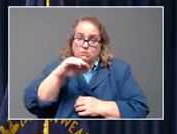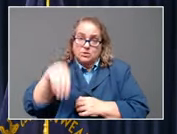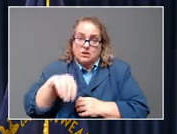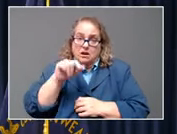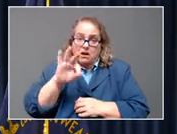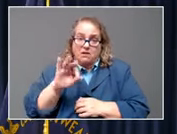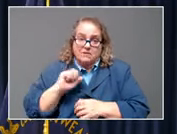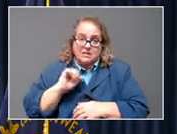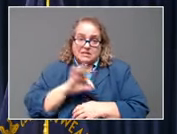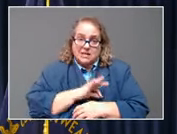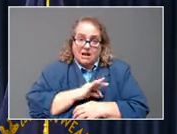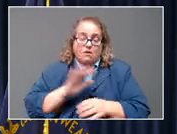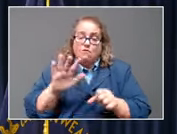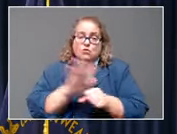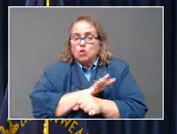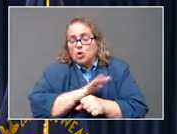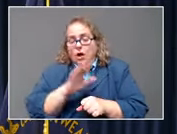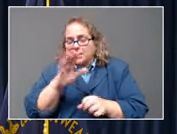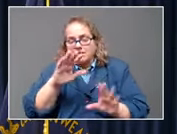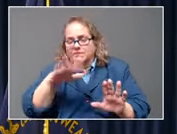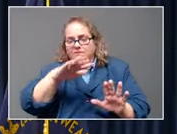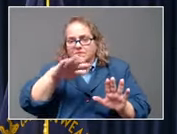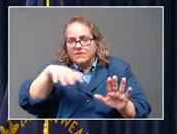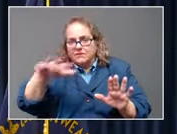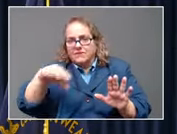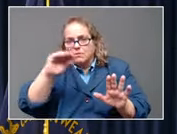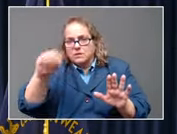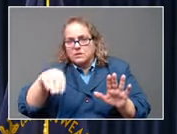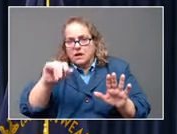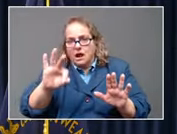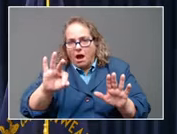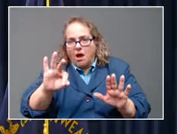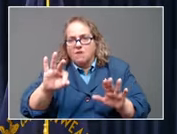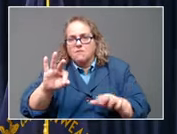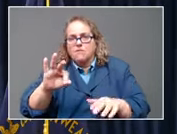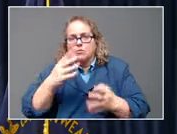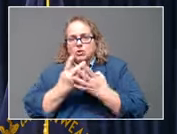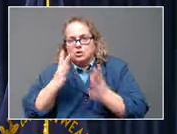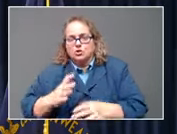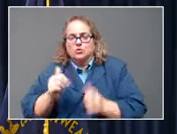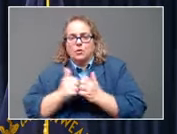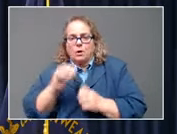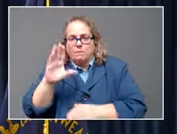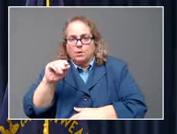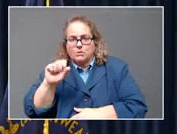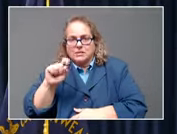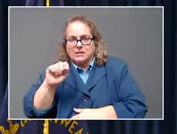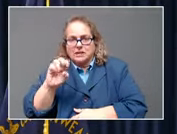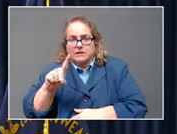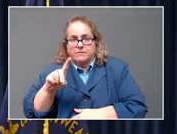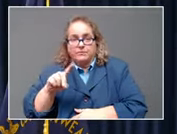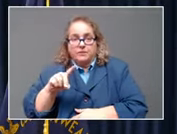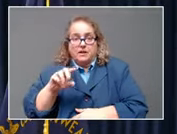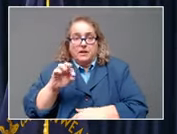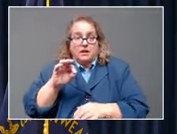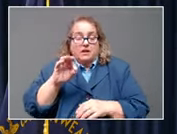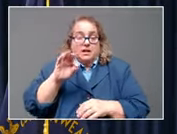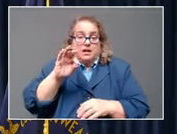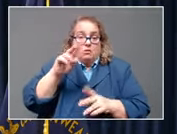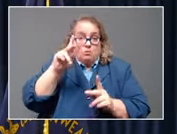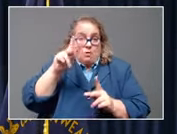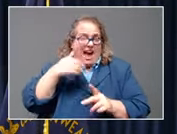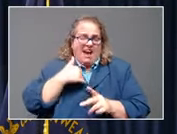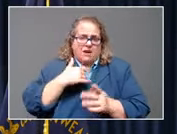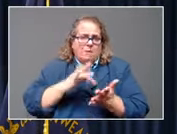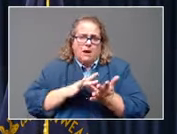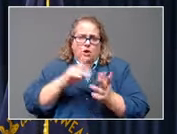fully boosted. But typically they would see somebody within the institution itself that would use some form of judgment. But somebody sick